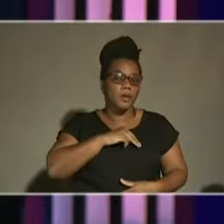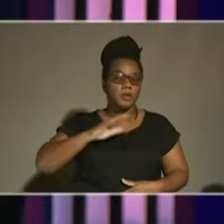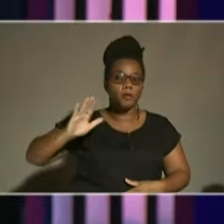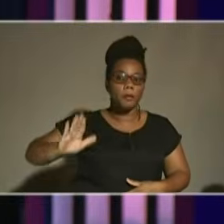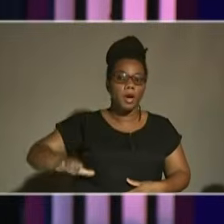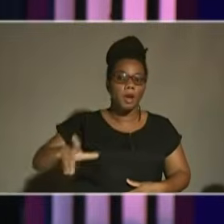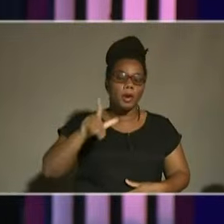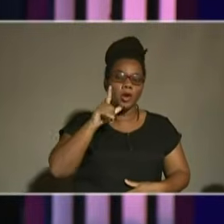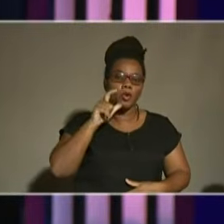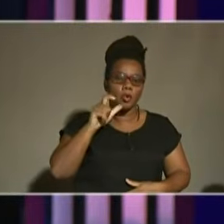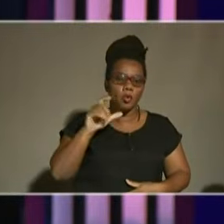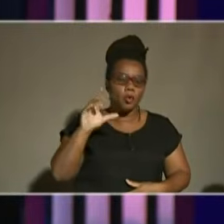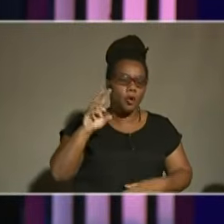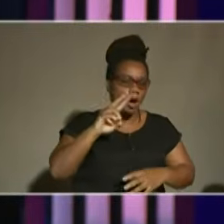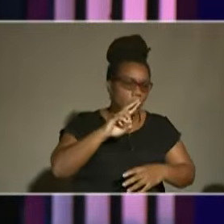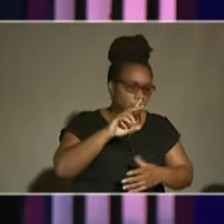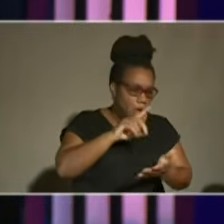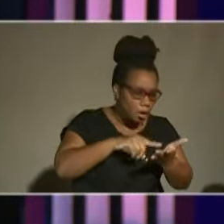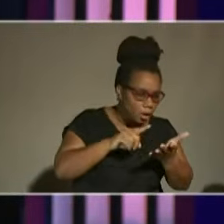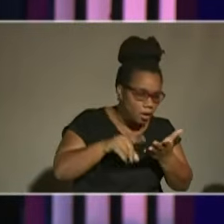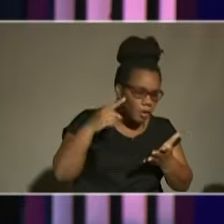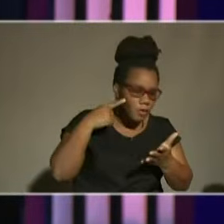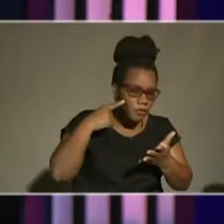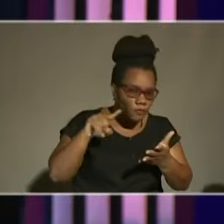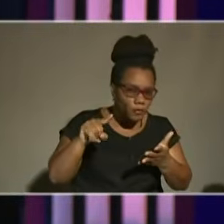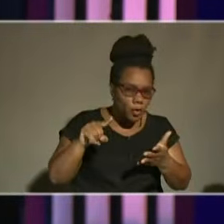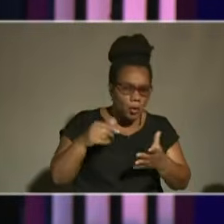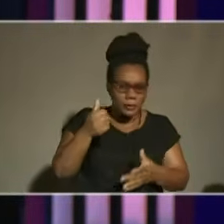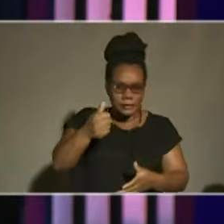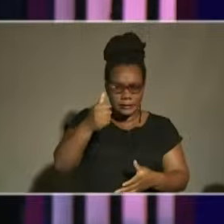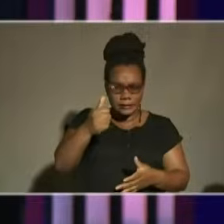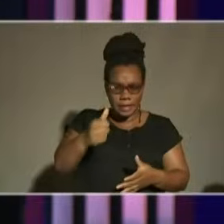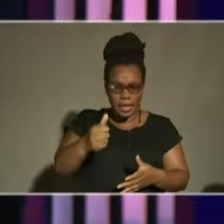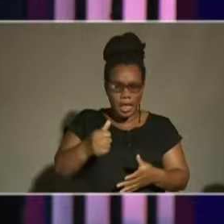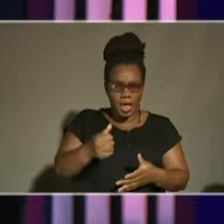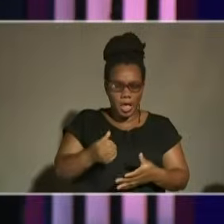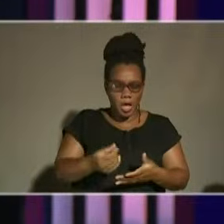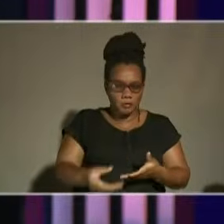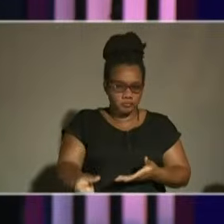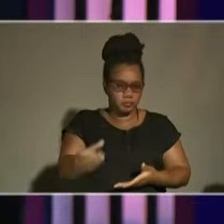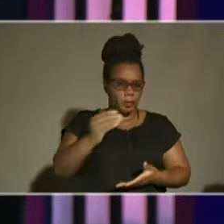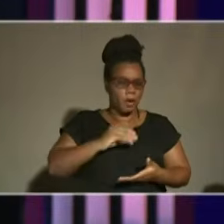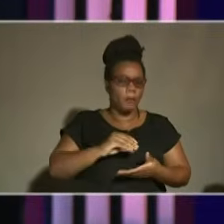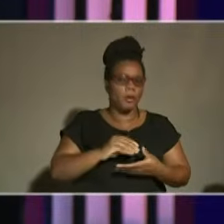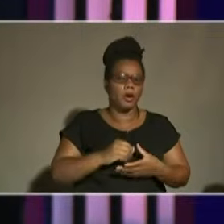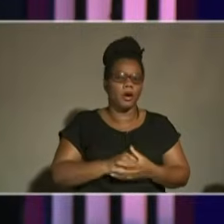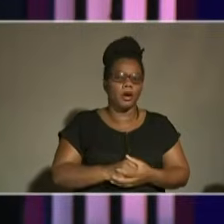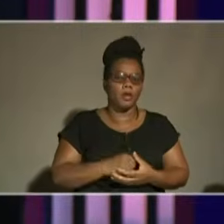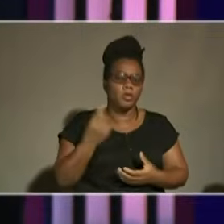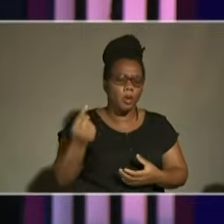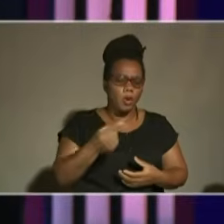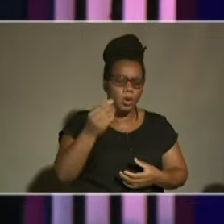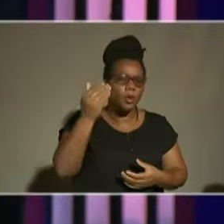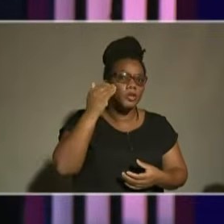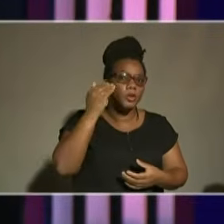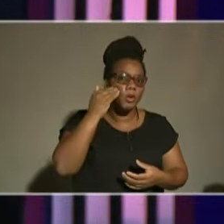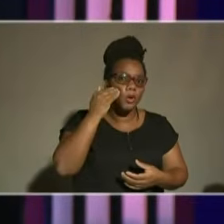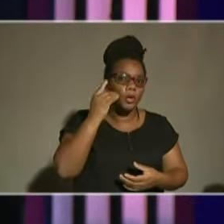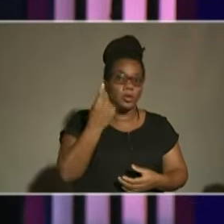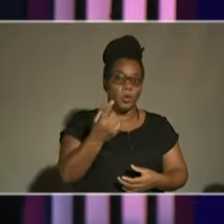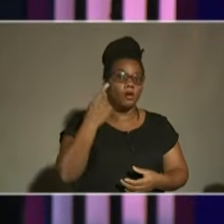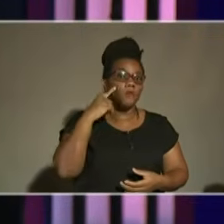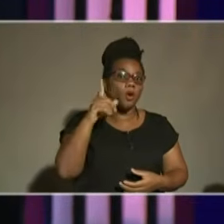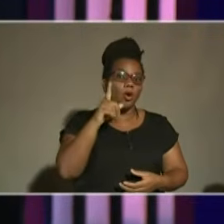who are under investigation for illicit enrichment, a serious corruption offence. of which the only one to be known is the one for